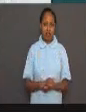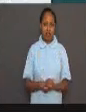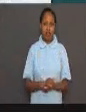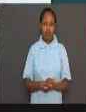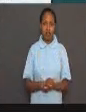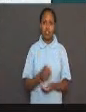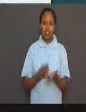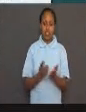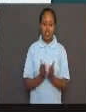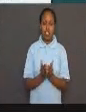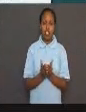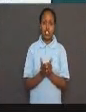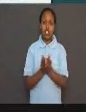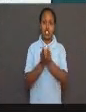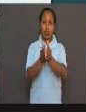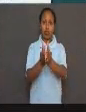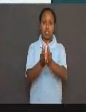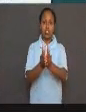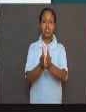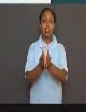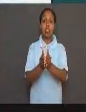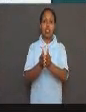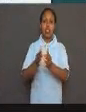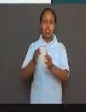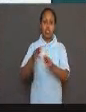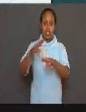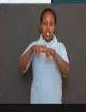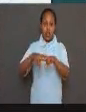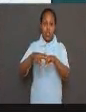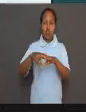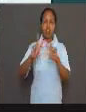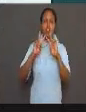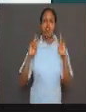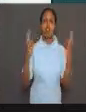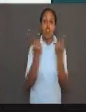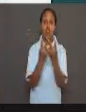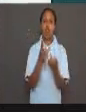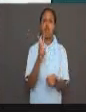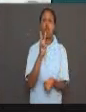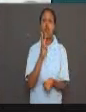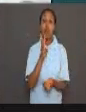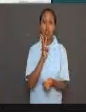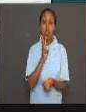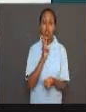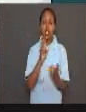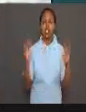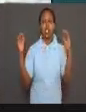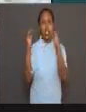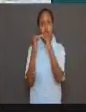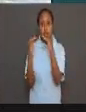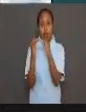The ship displaces a volume of water